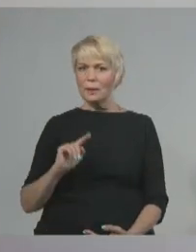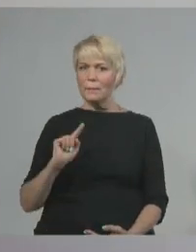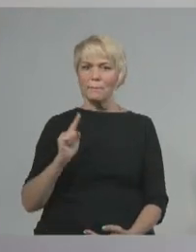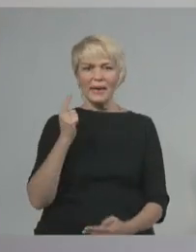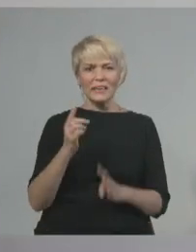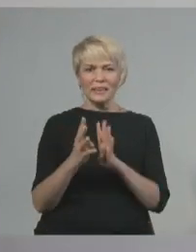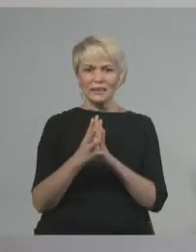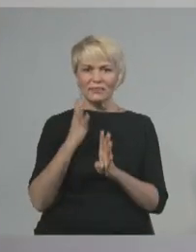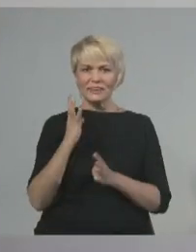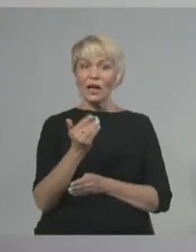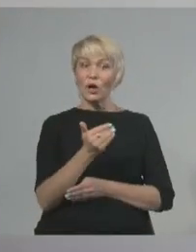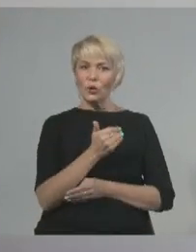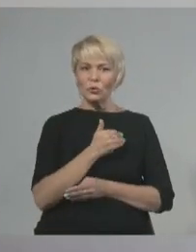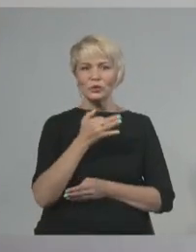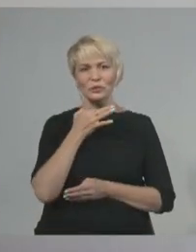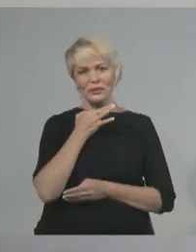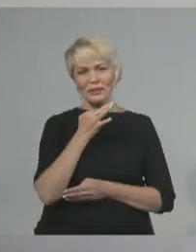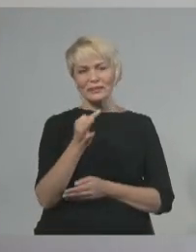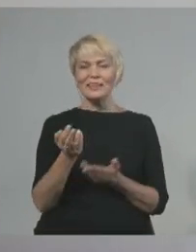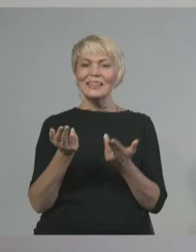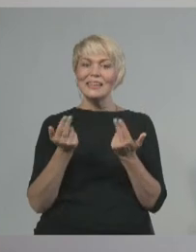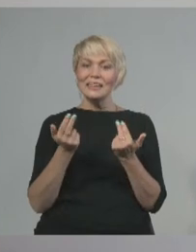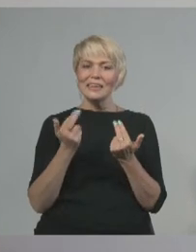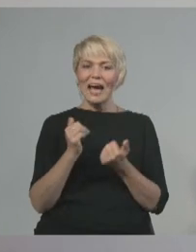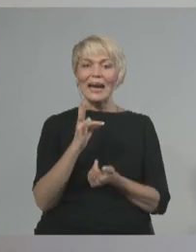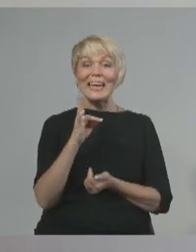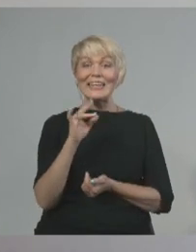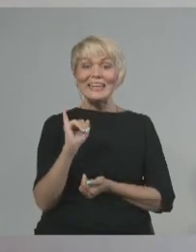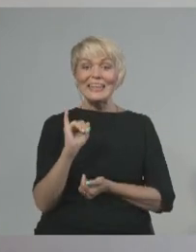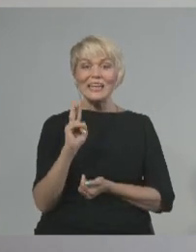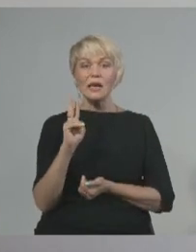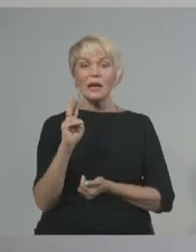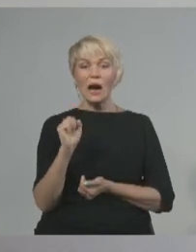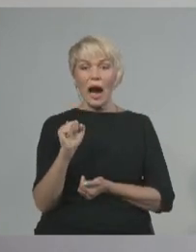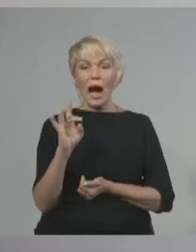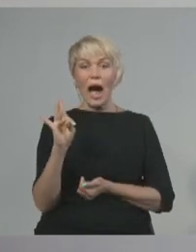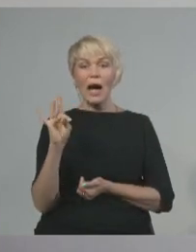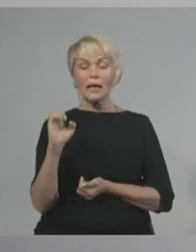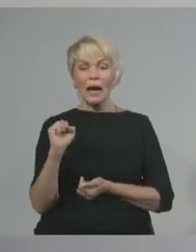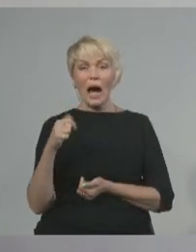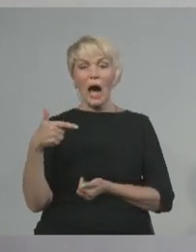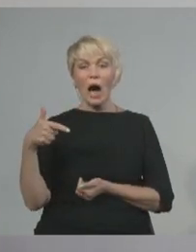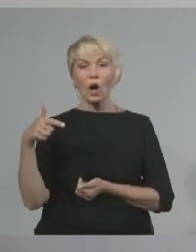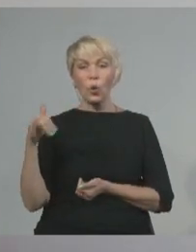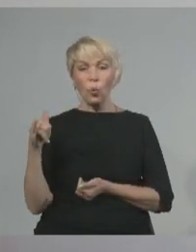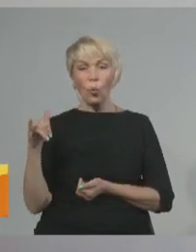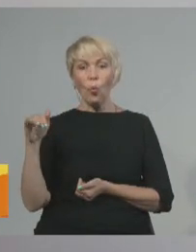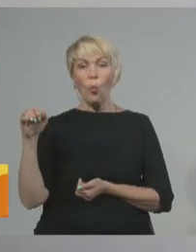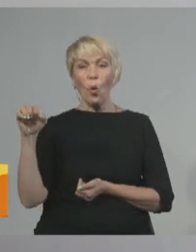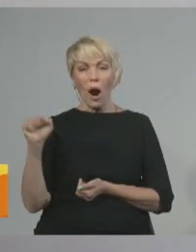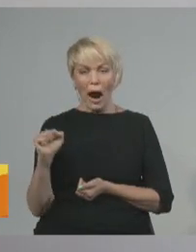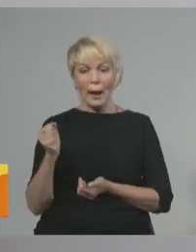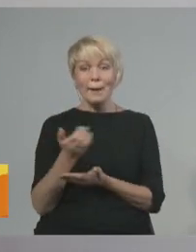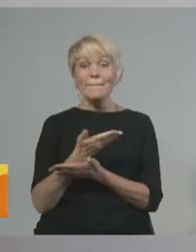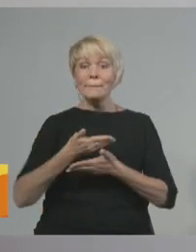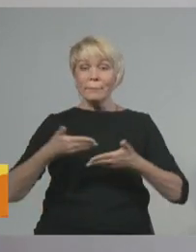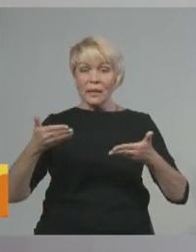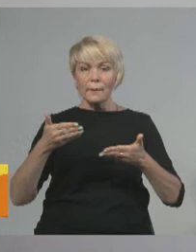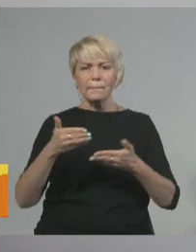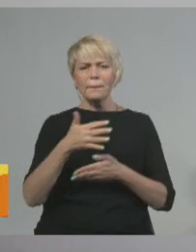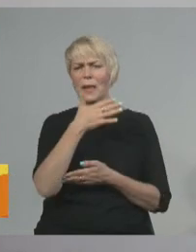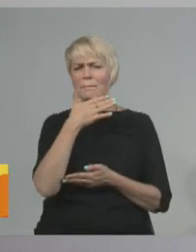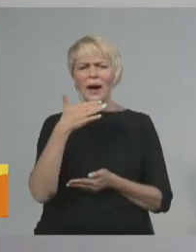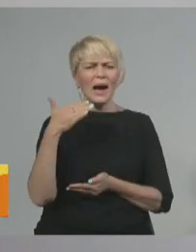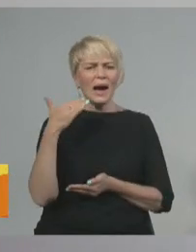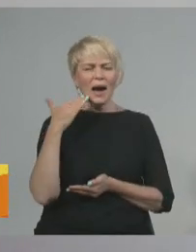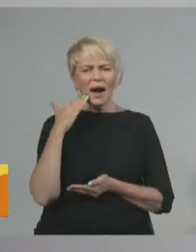nicaragua is in a position where we are dealing with a very brutal dictatorship and what polarization has done is that it